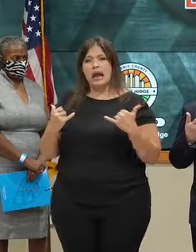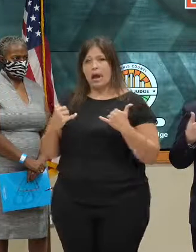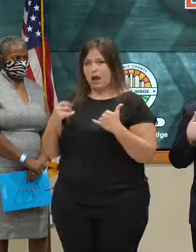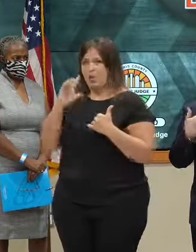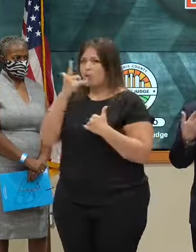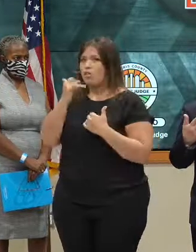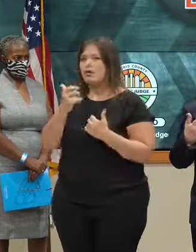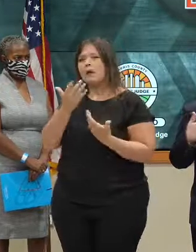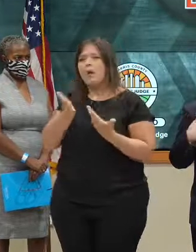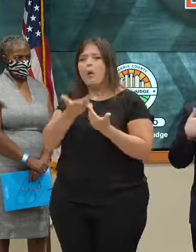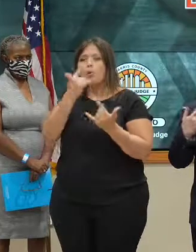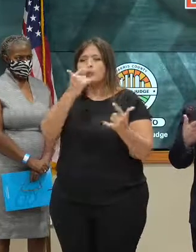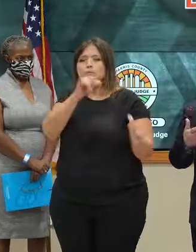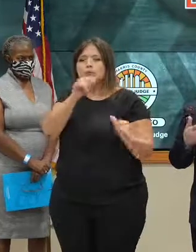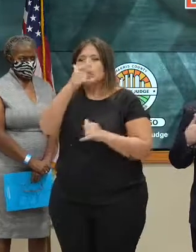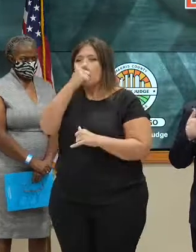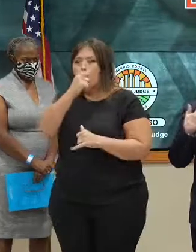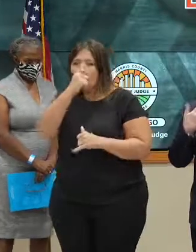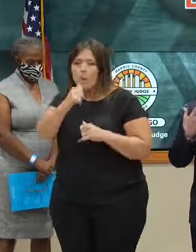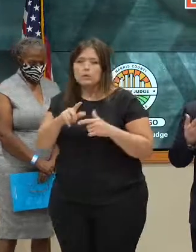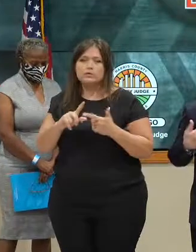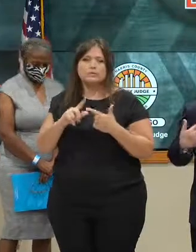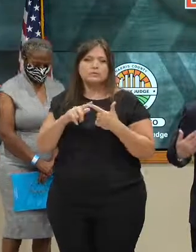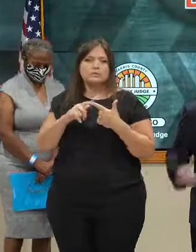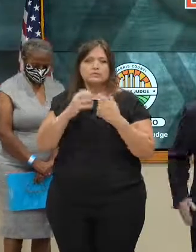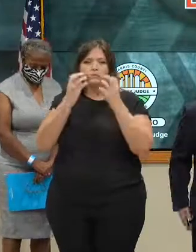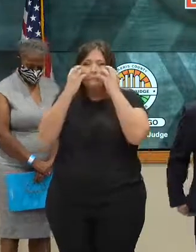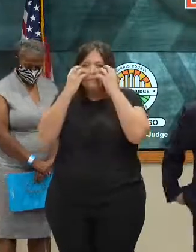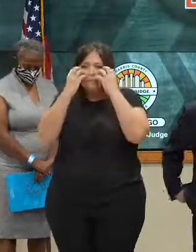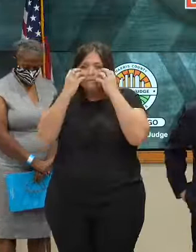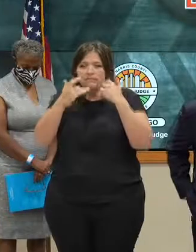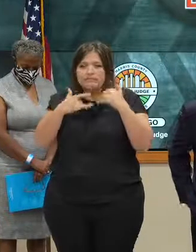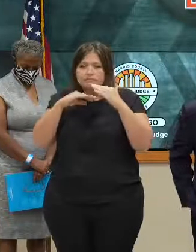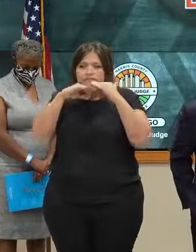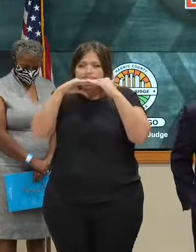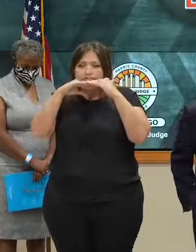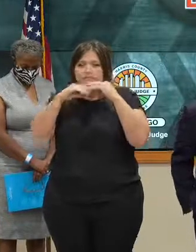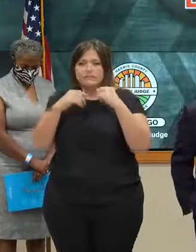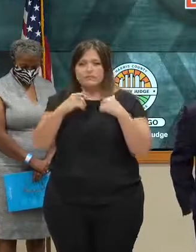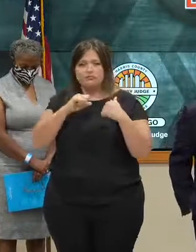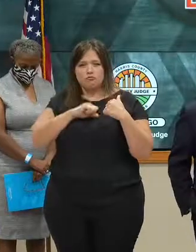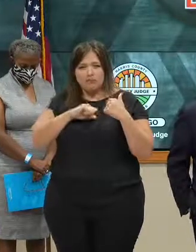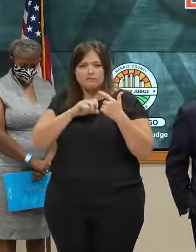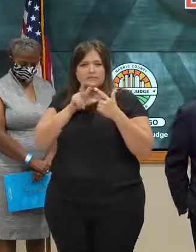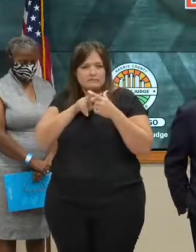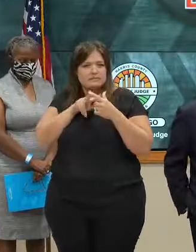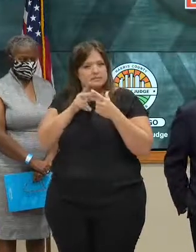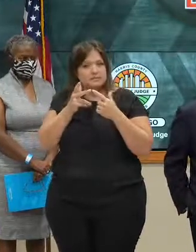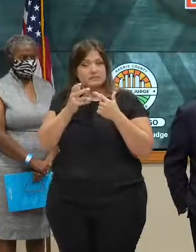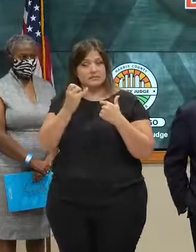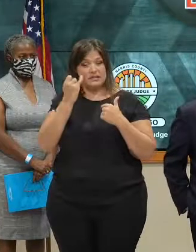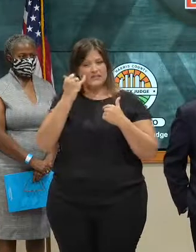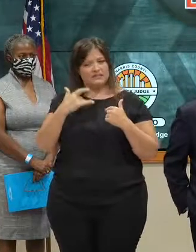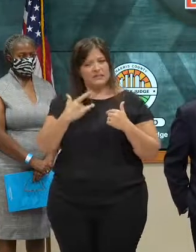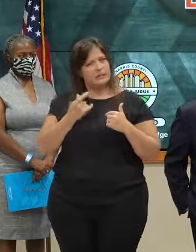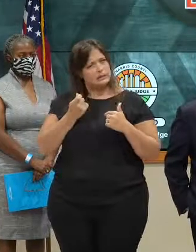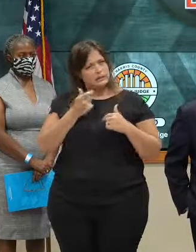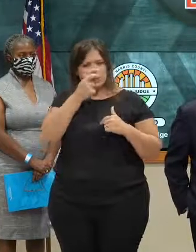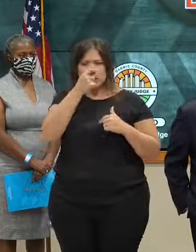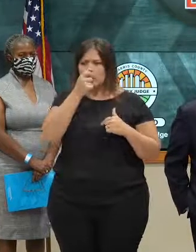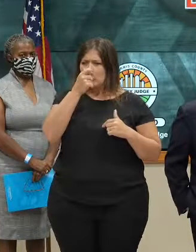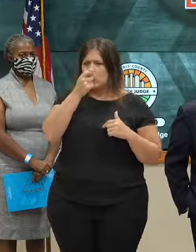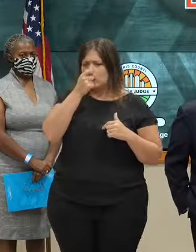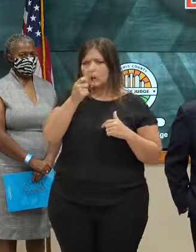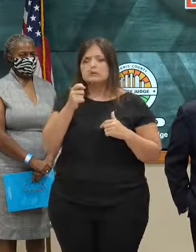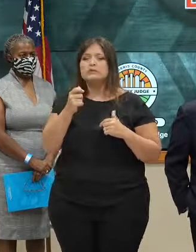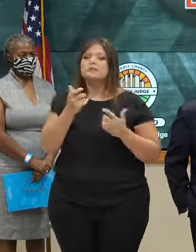cold, congestion, in addition to cough. So if you think you're getting a cold,